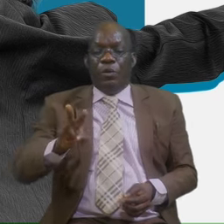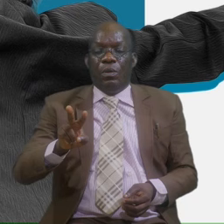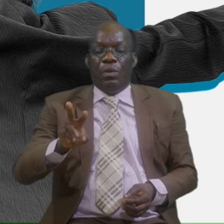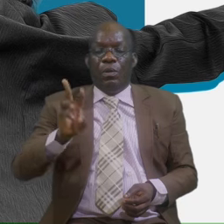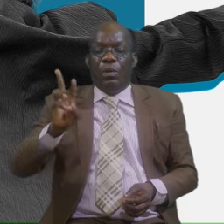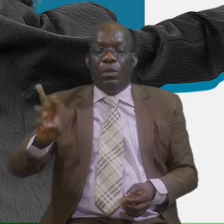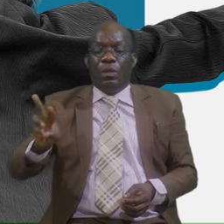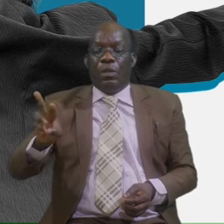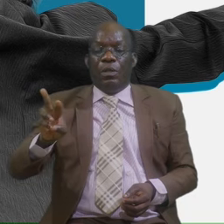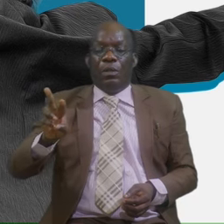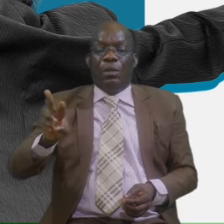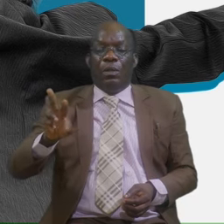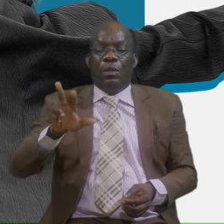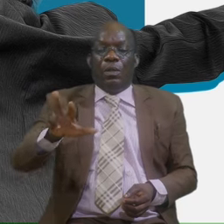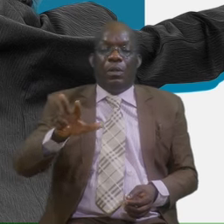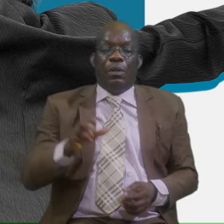+215 444 9263.